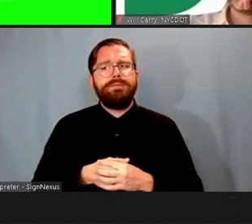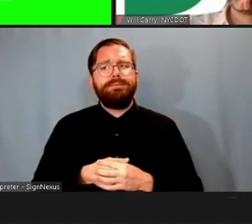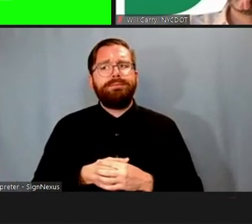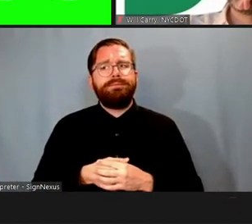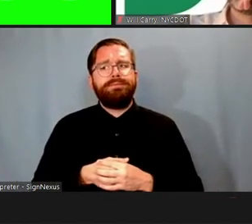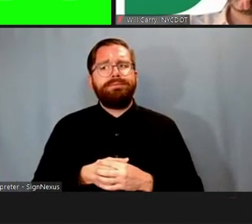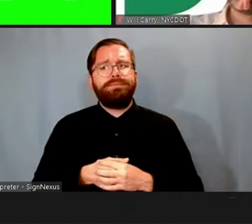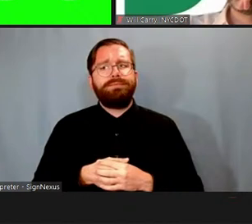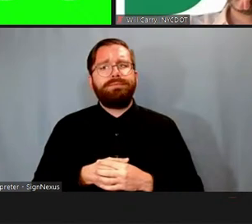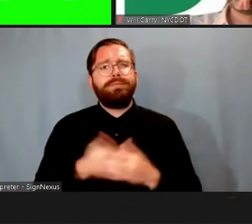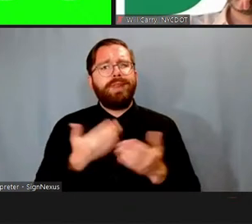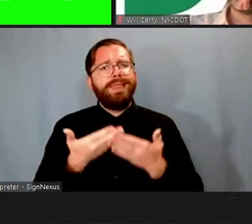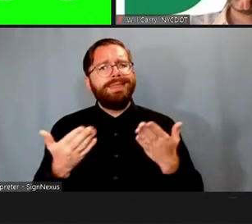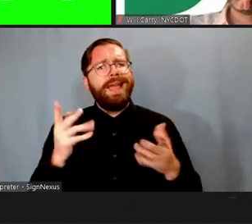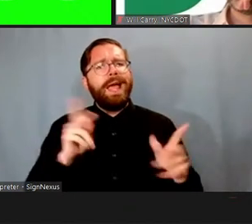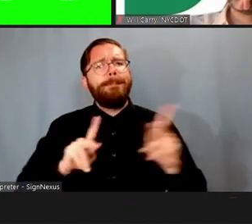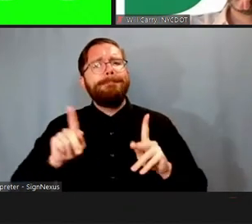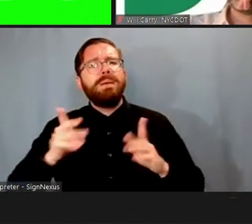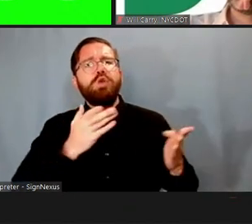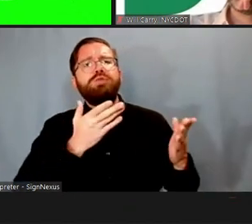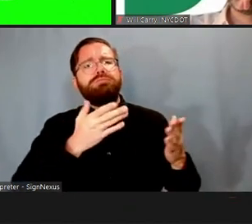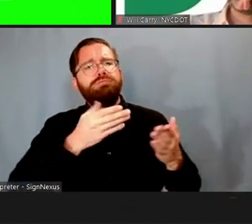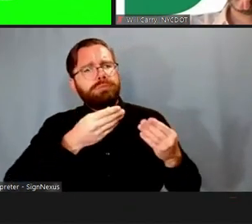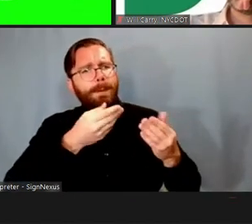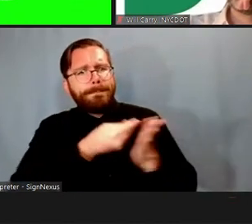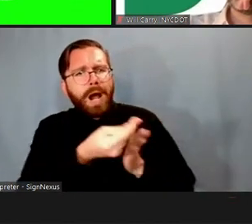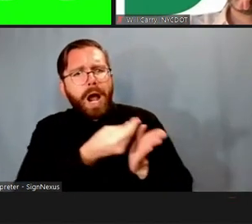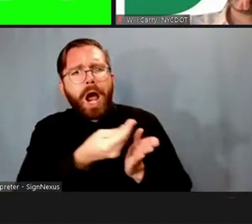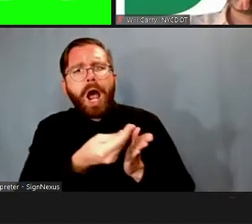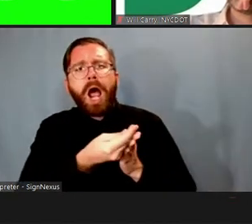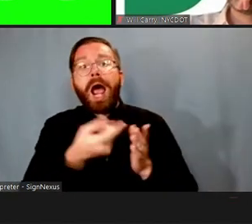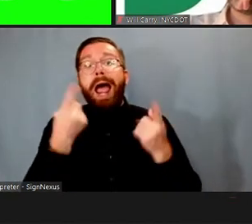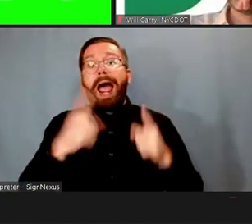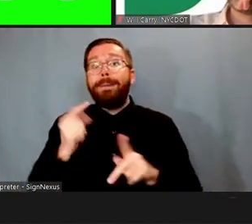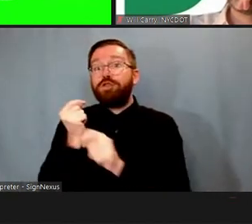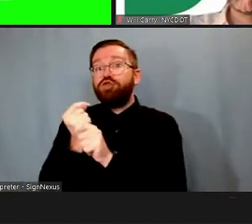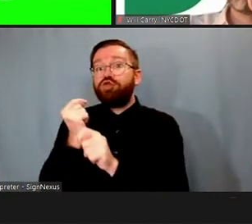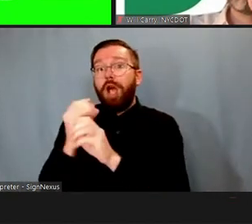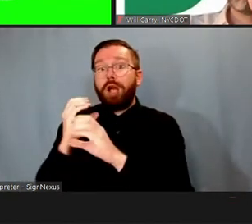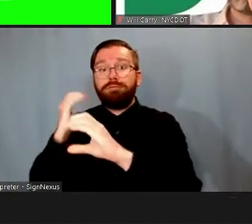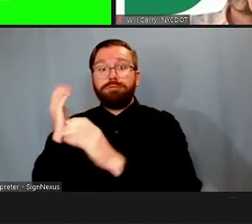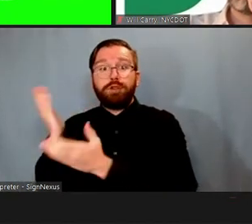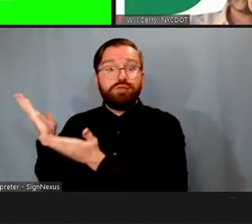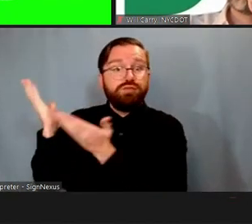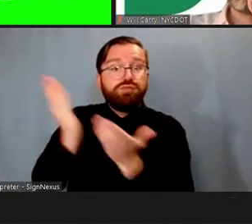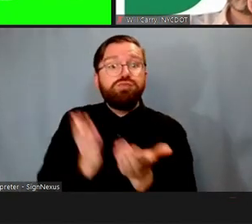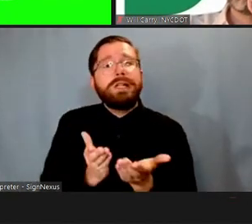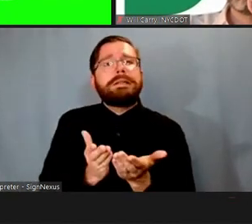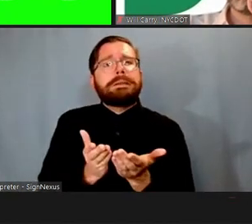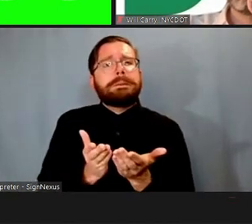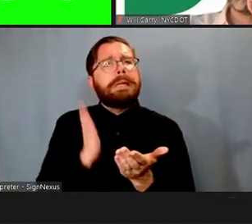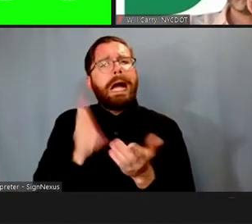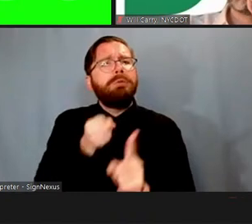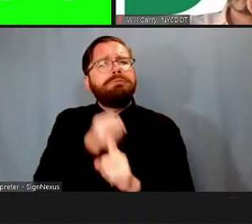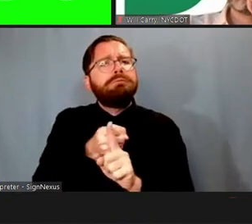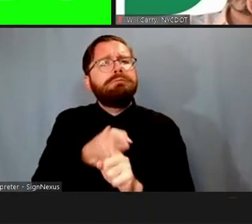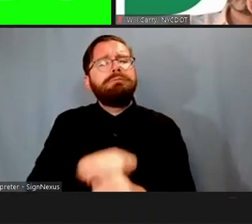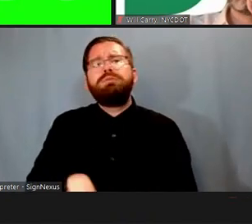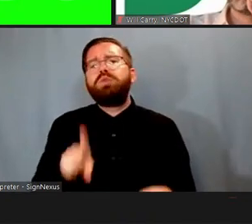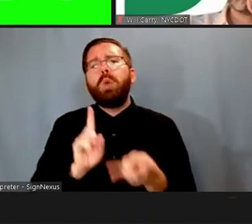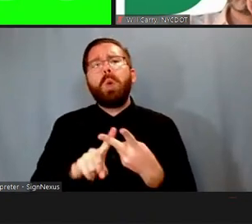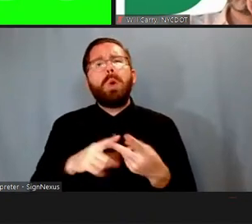purchase that are being brought in through trucks how will this affect the cost of services such as fixing something like a refrigerator or